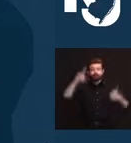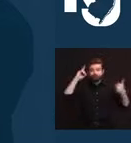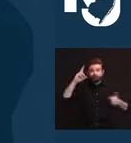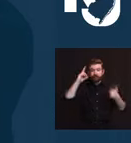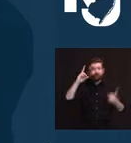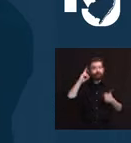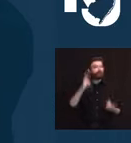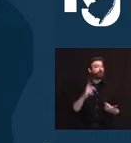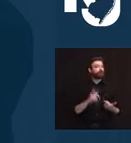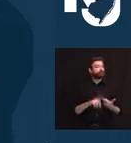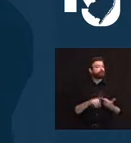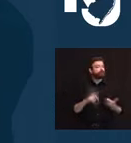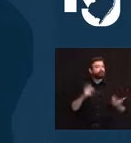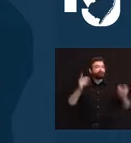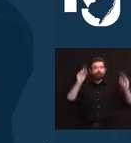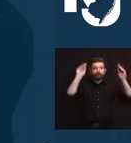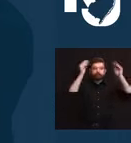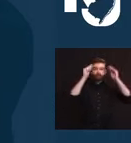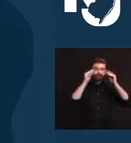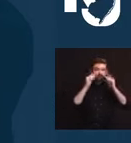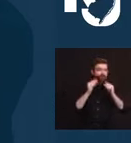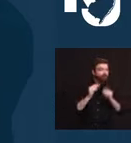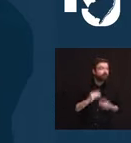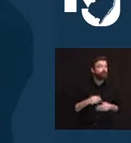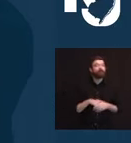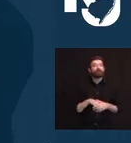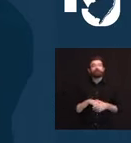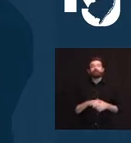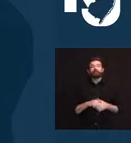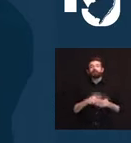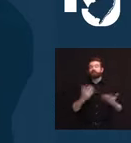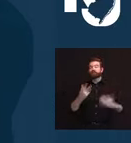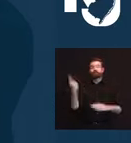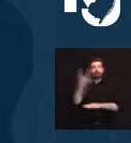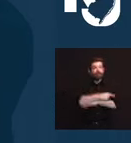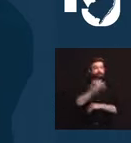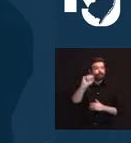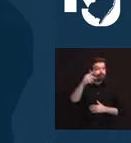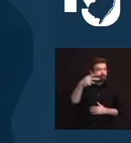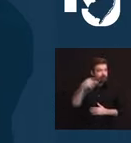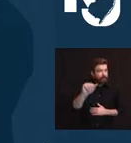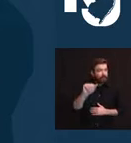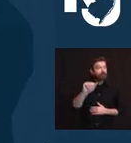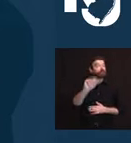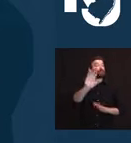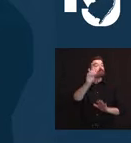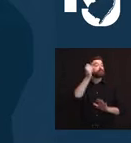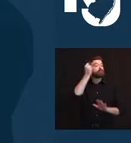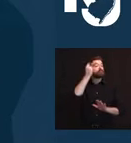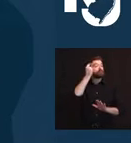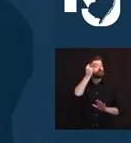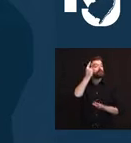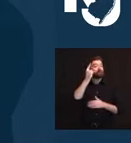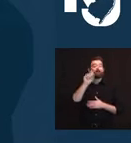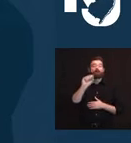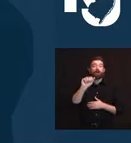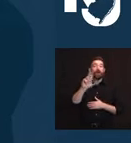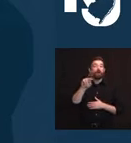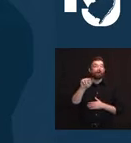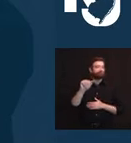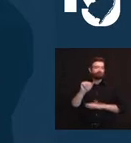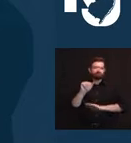cosmetology shops, day spas, but within day spas, not, please, saunas, steam rooms, or shared